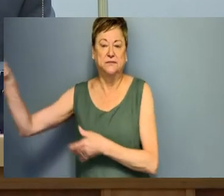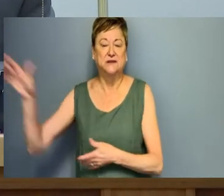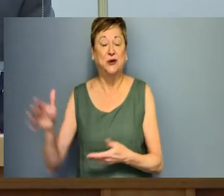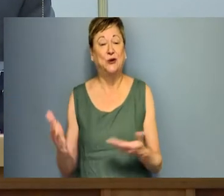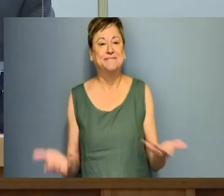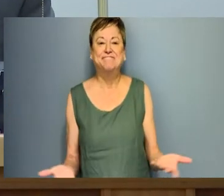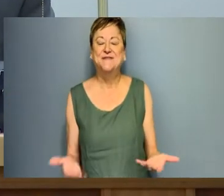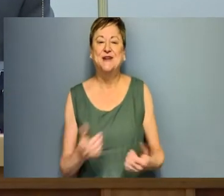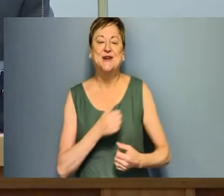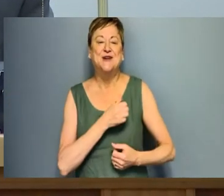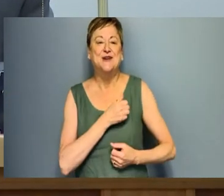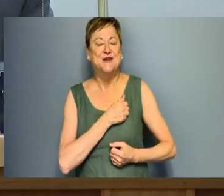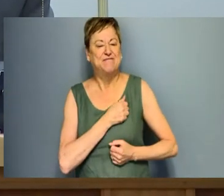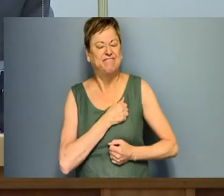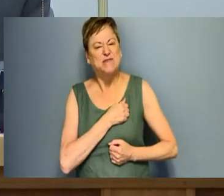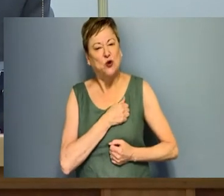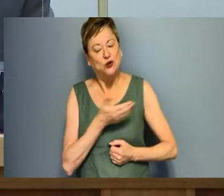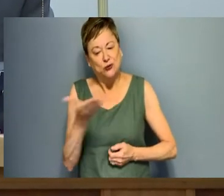Here was a serviceman who,